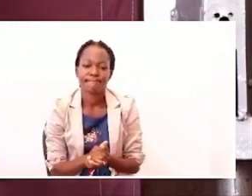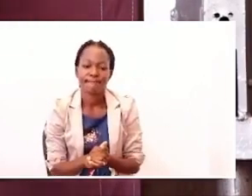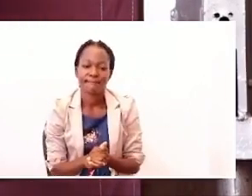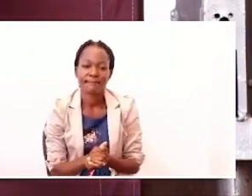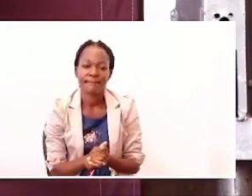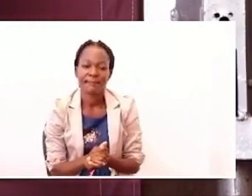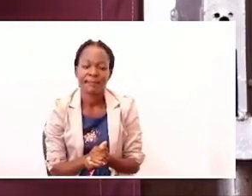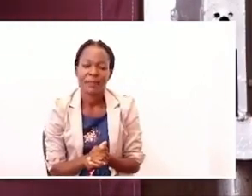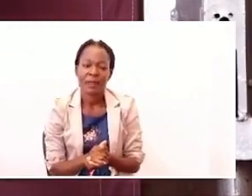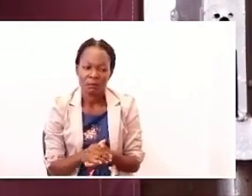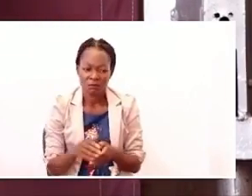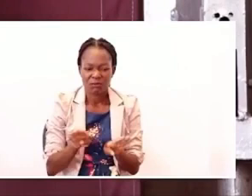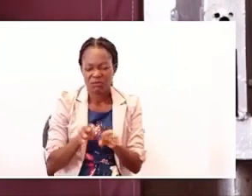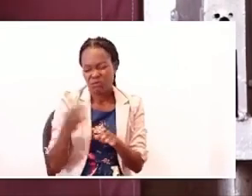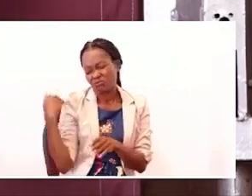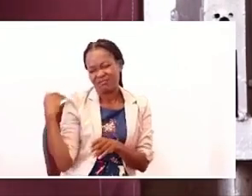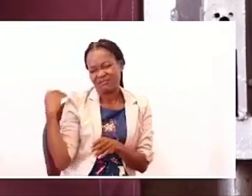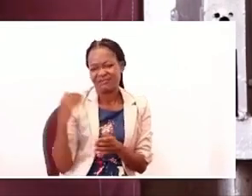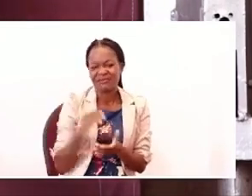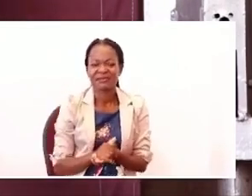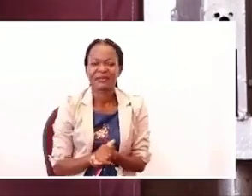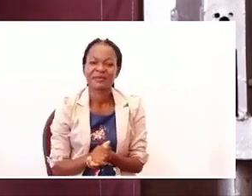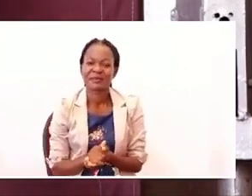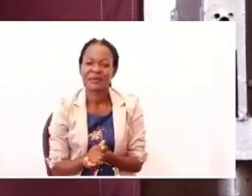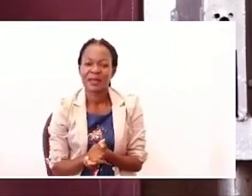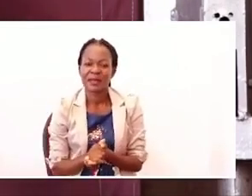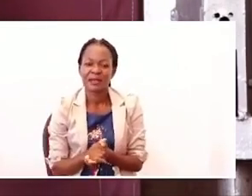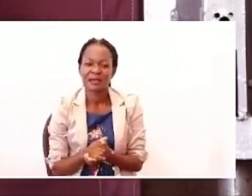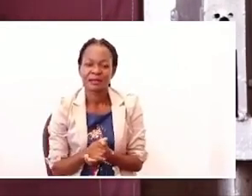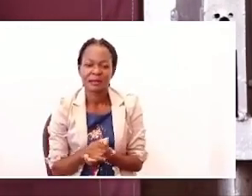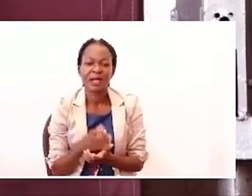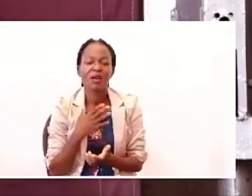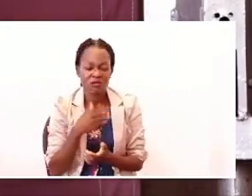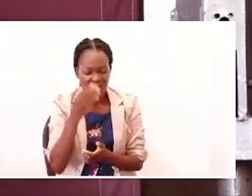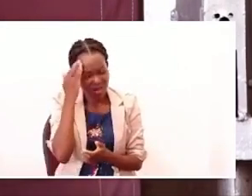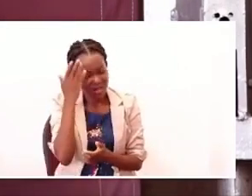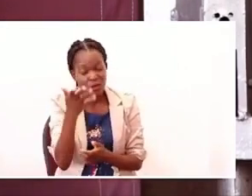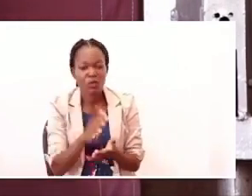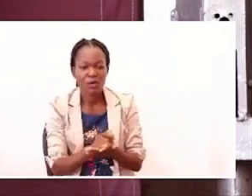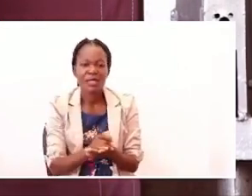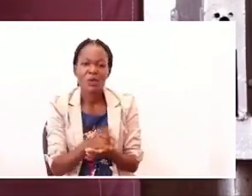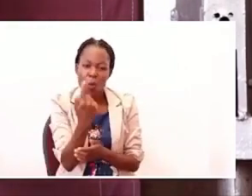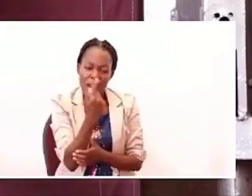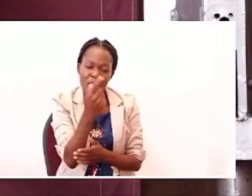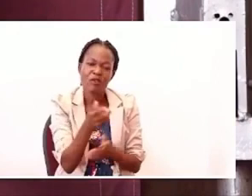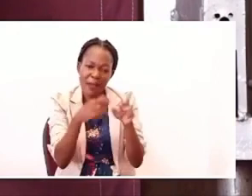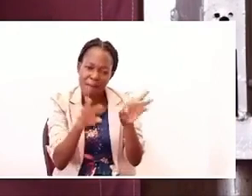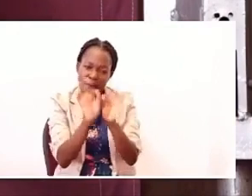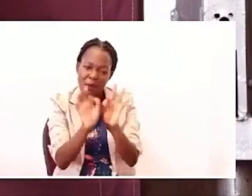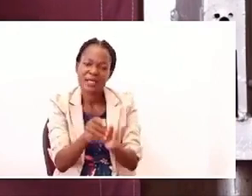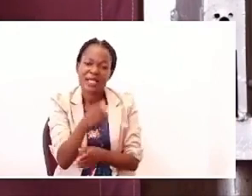And in recent times, I think we should recognize that one of the important instruments